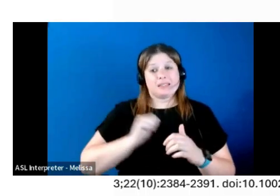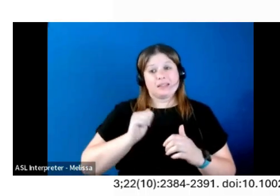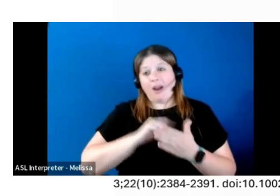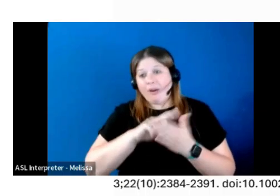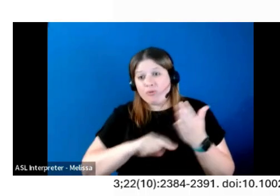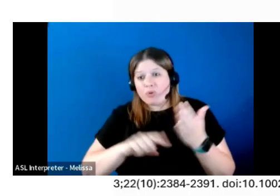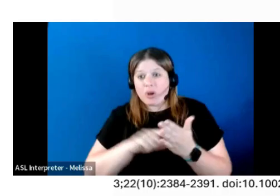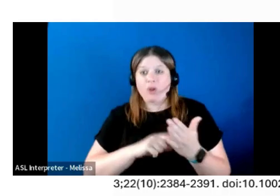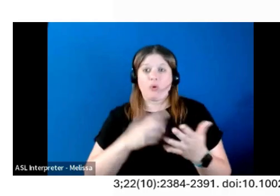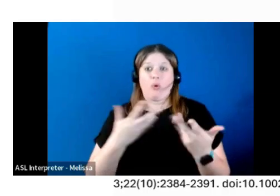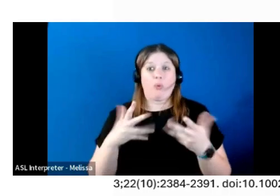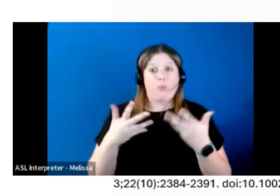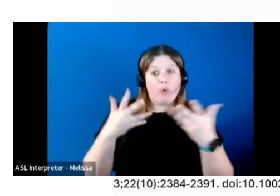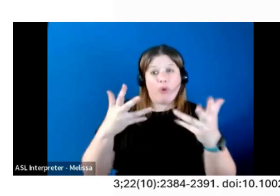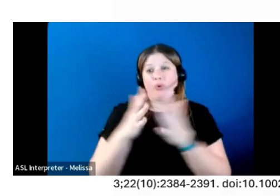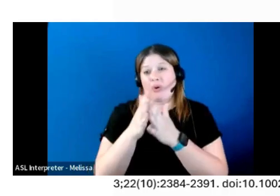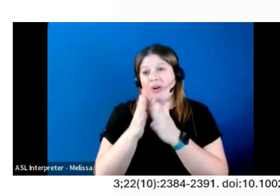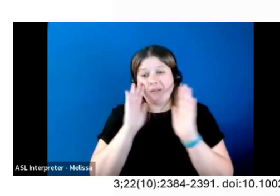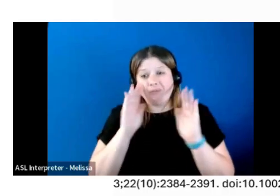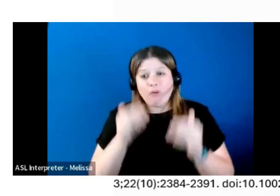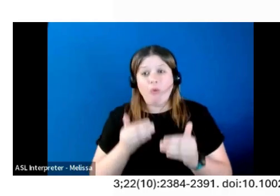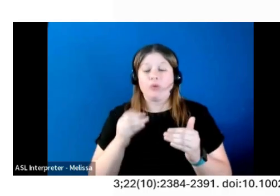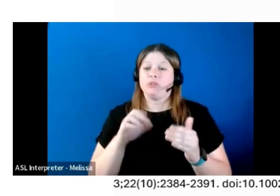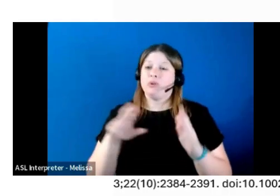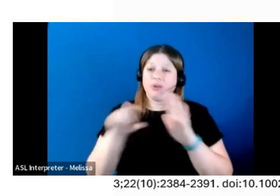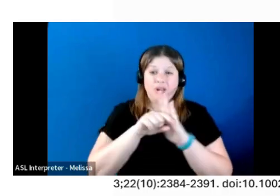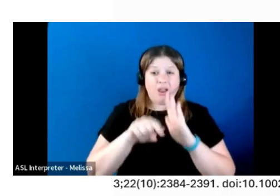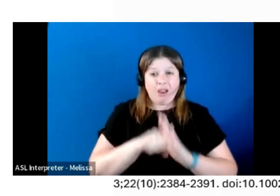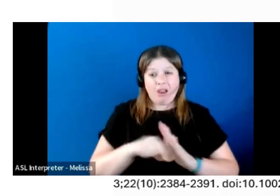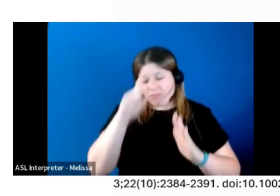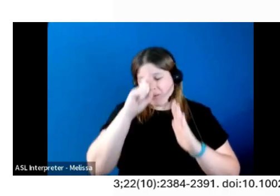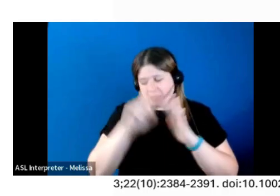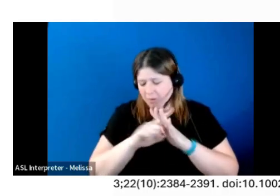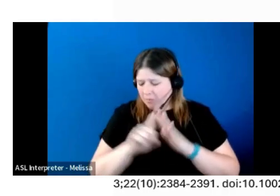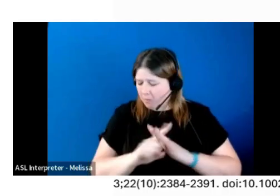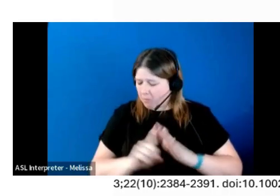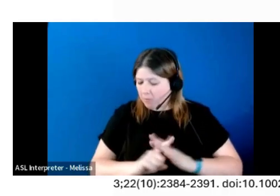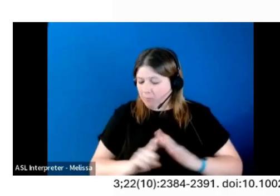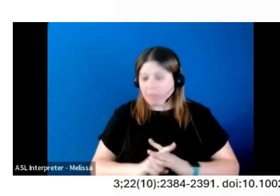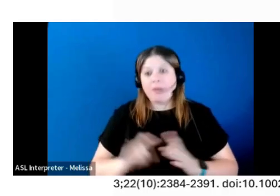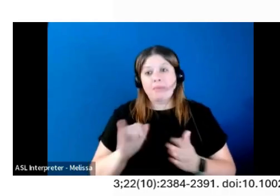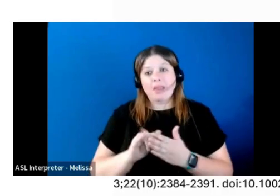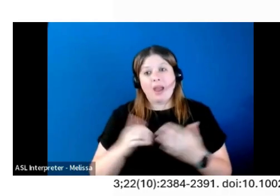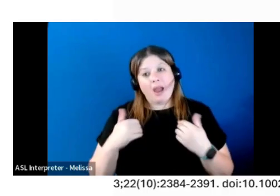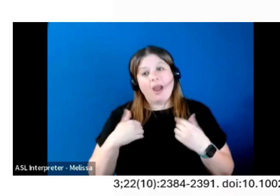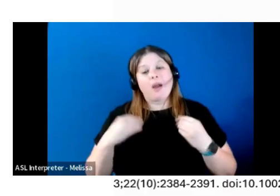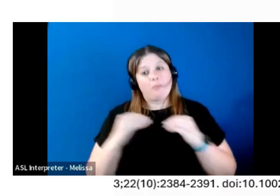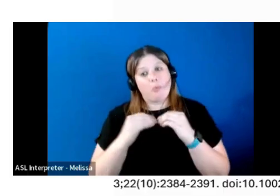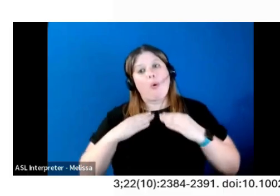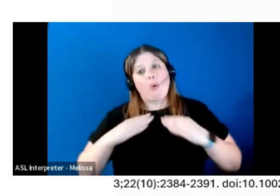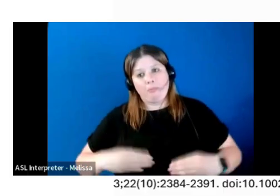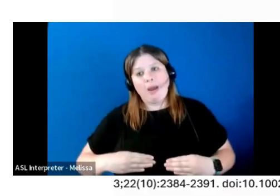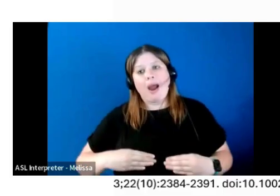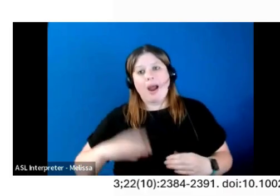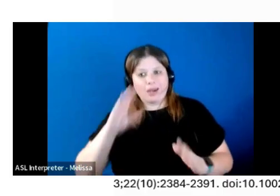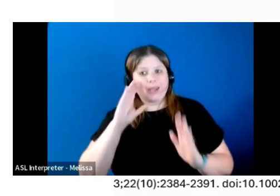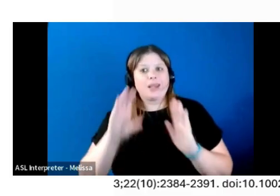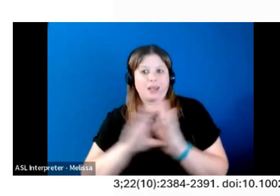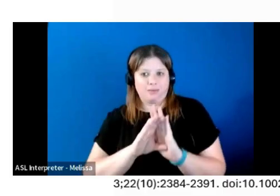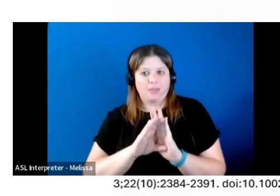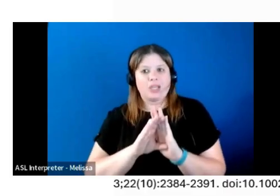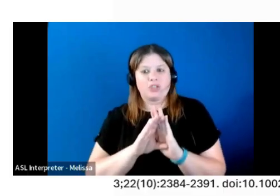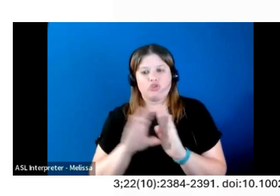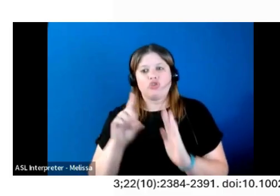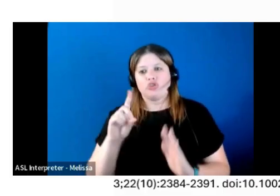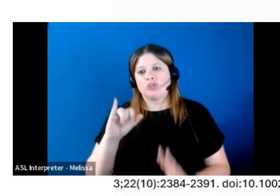or feeling fused with negative thinking predicted greater body image distress. So this suggests that there are